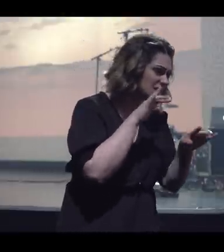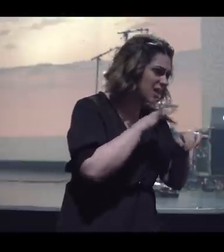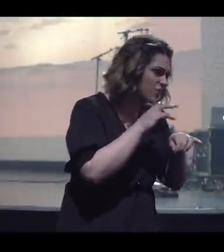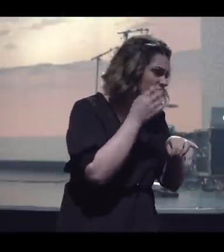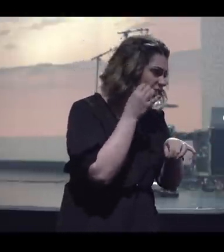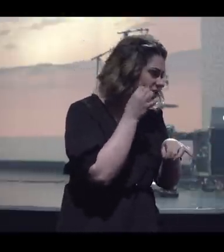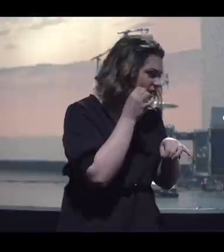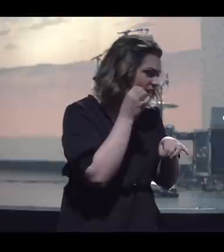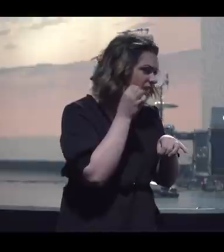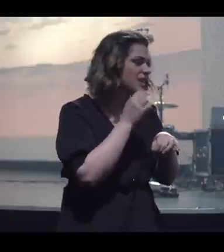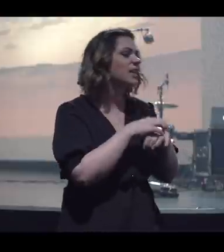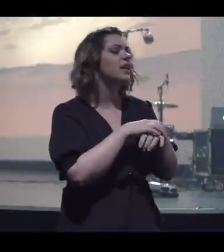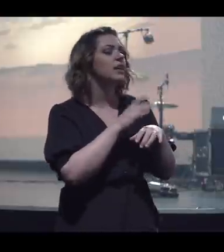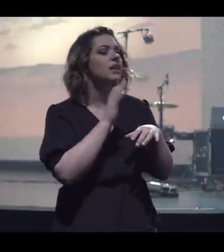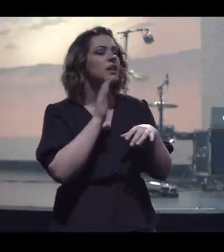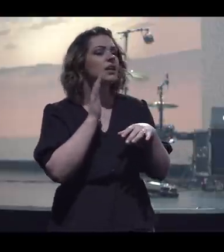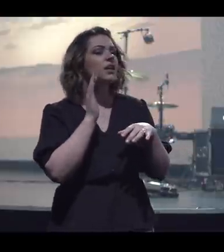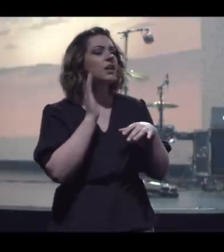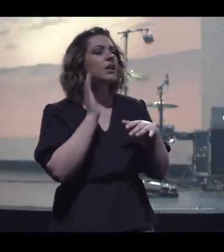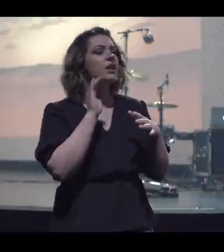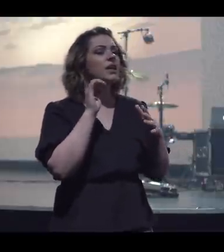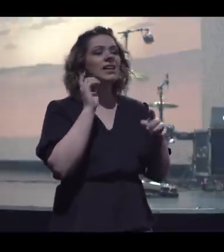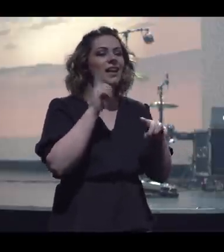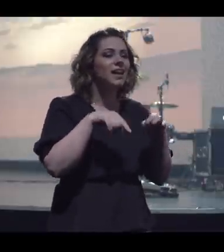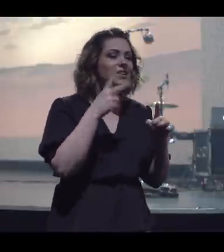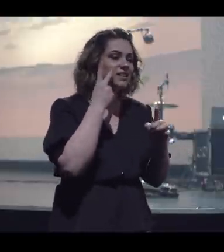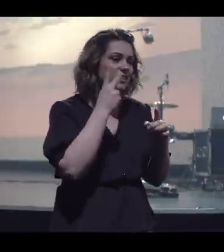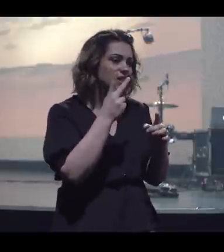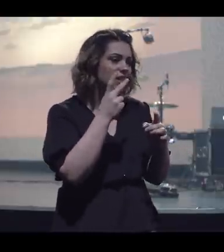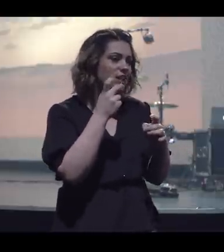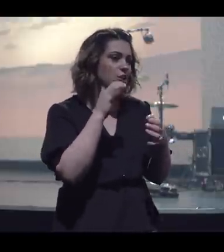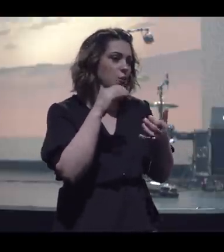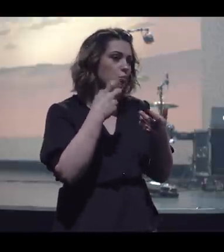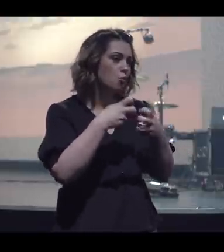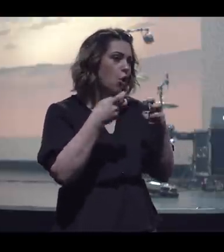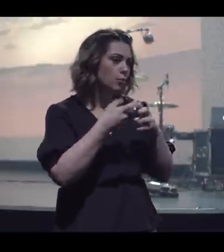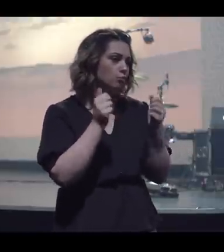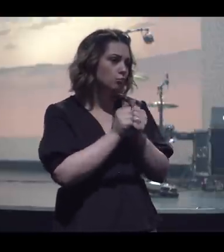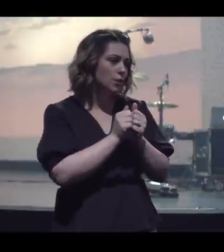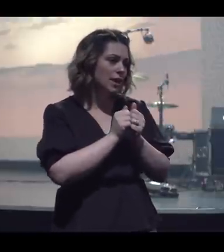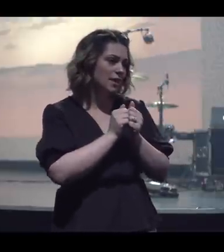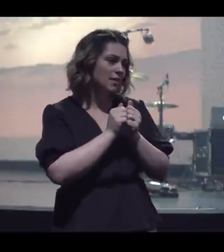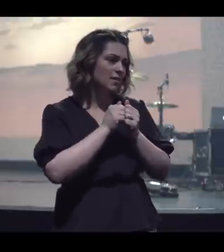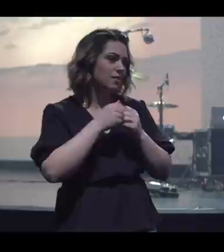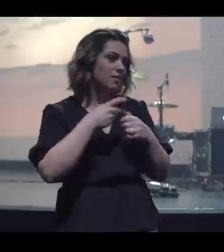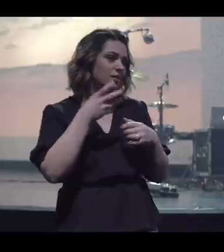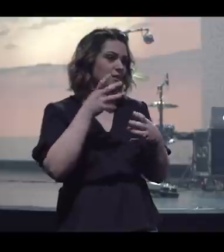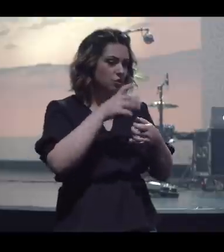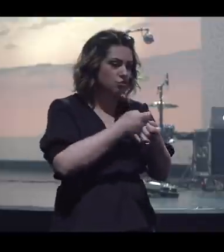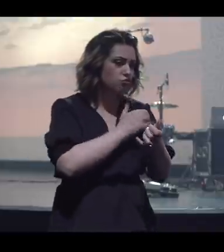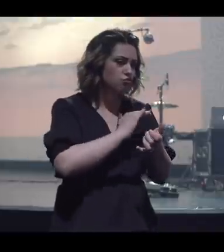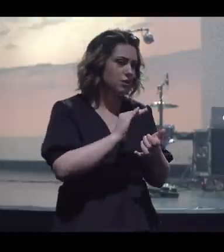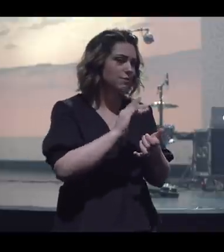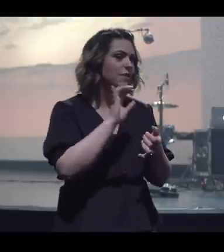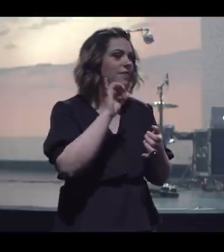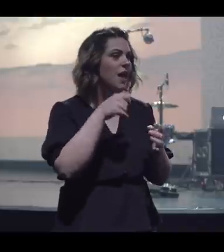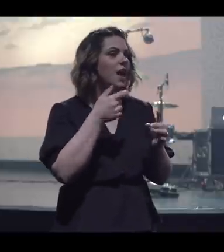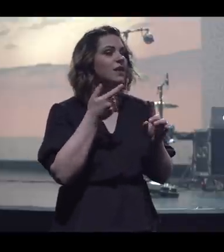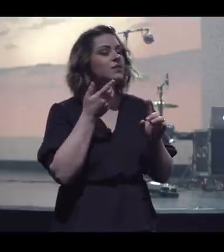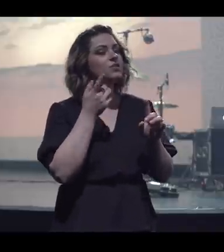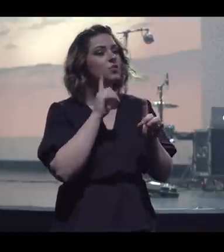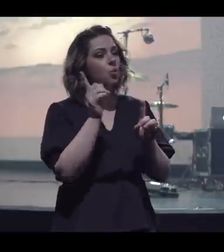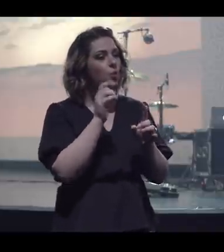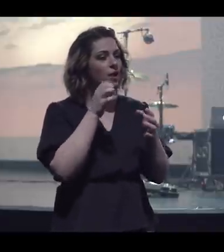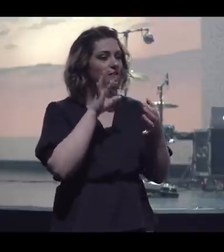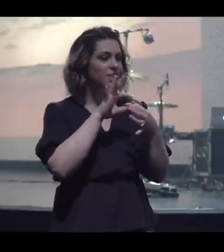blinded from what is ailing a sheep. And that actually is where we get the phrase, pulling the wool over my eyes.